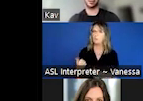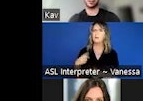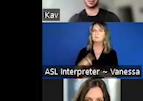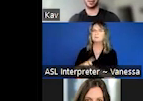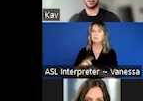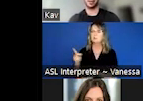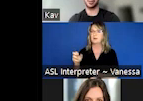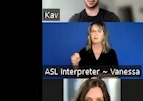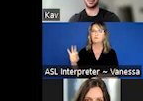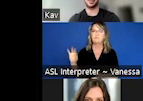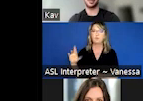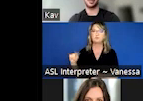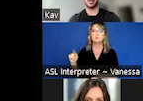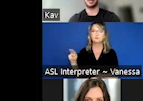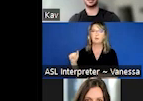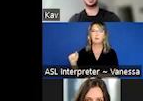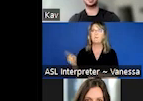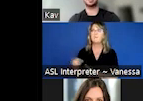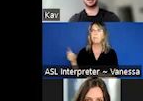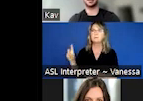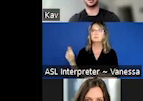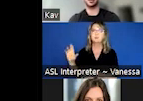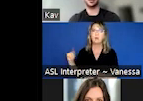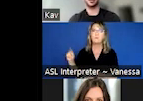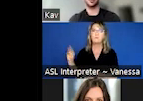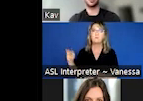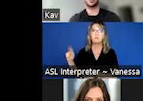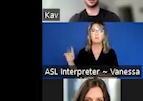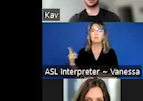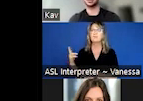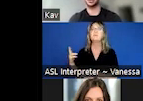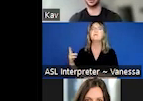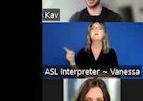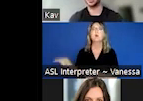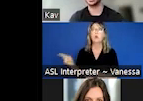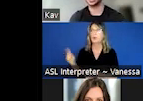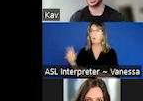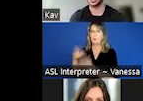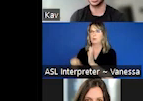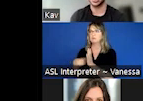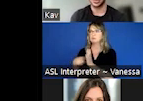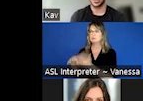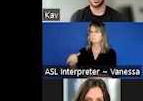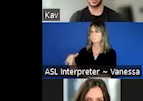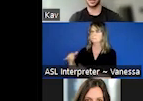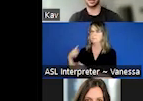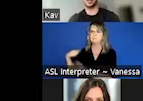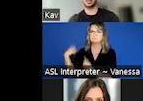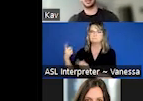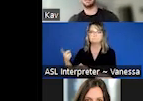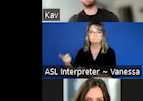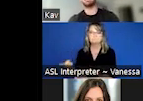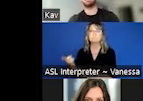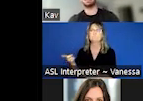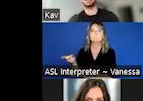Karen Fortuna at Dartmouth. And this has really been the core of her research for years is the